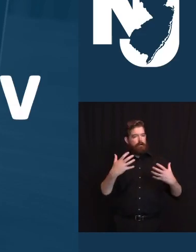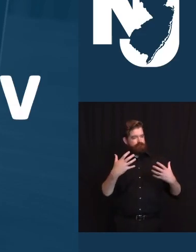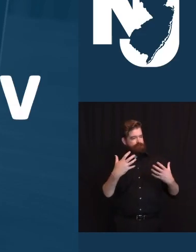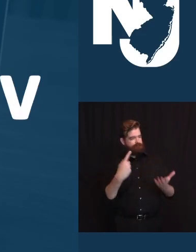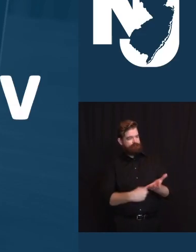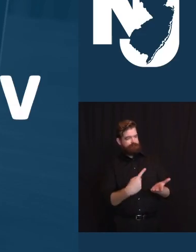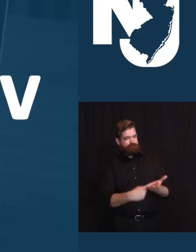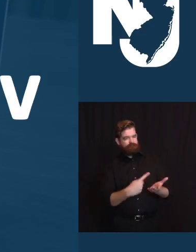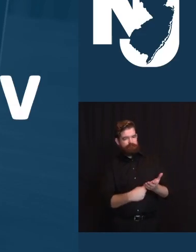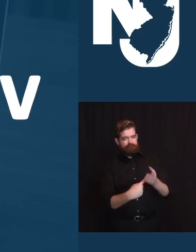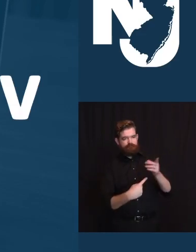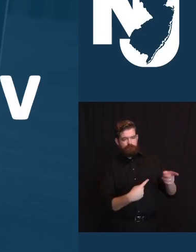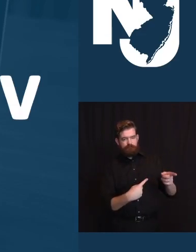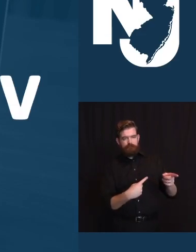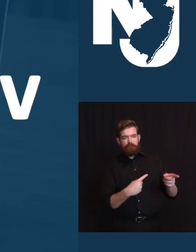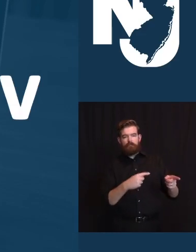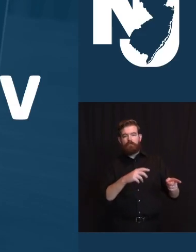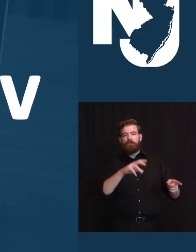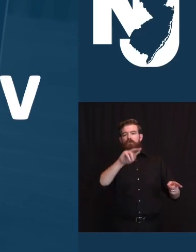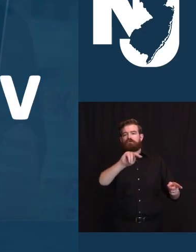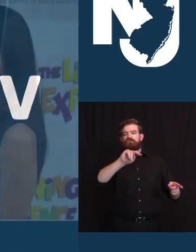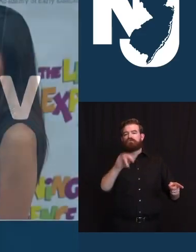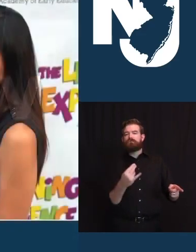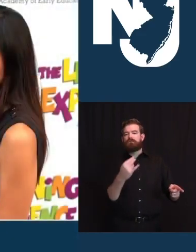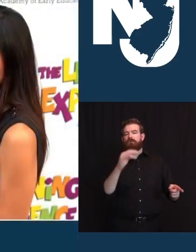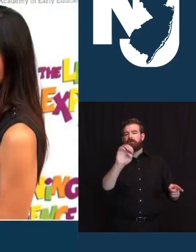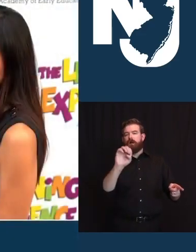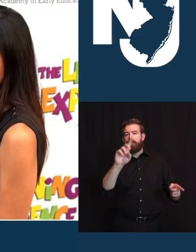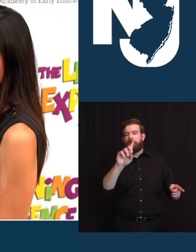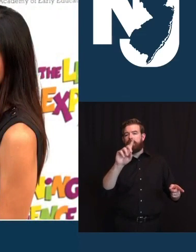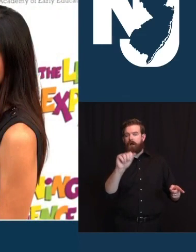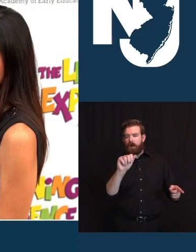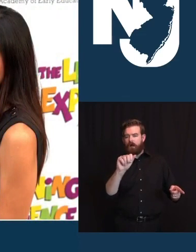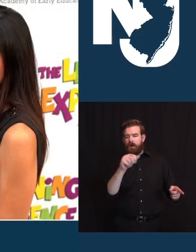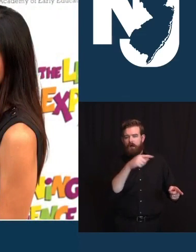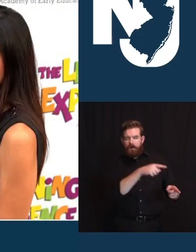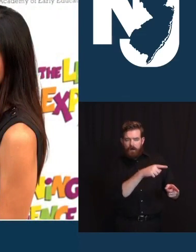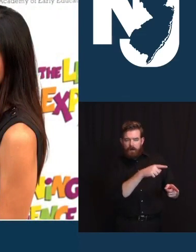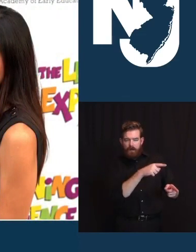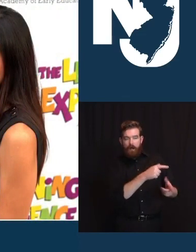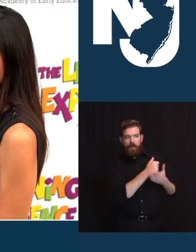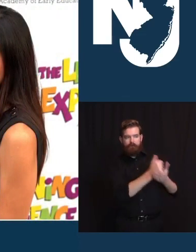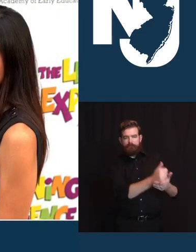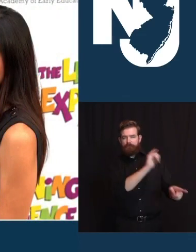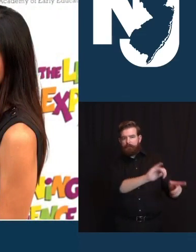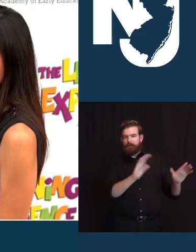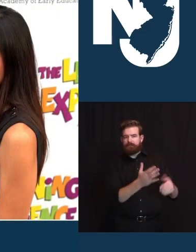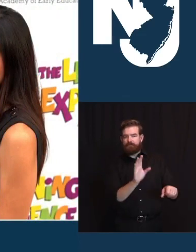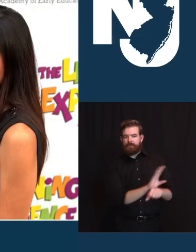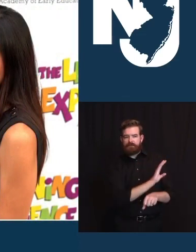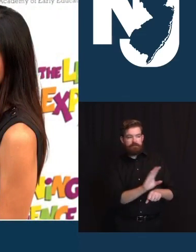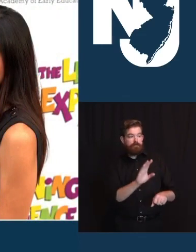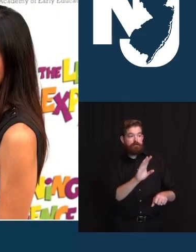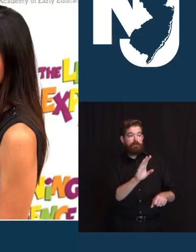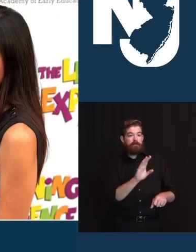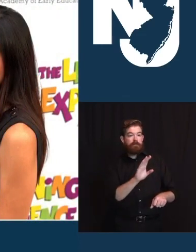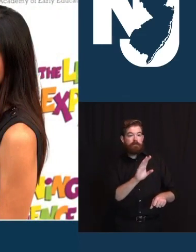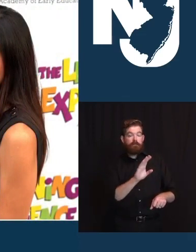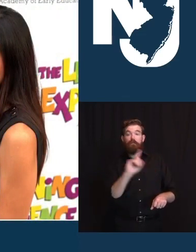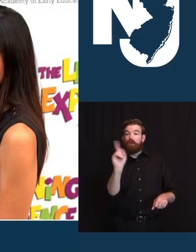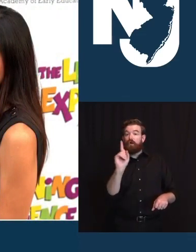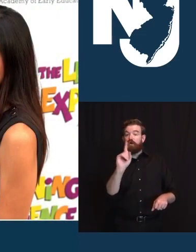keep the lights on and keep our economy moving. Today, we're heading to Woodbridge, where Mita Kalawadia owns